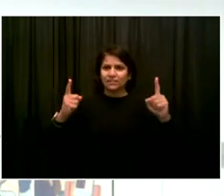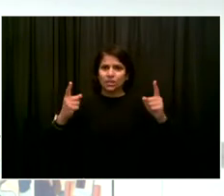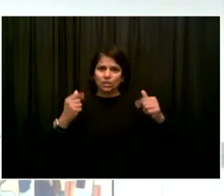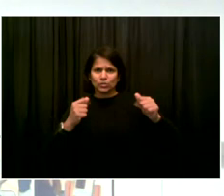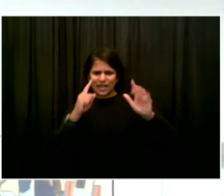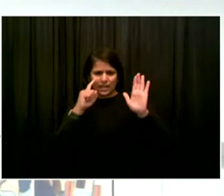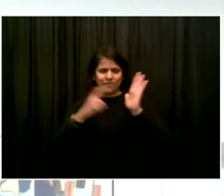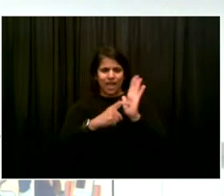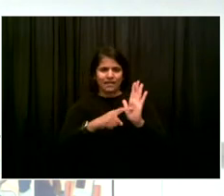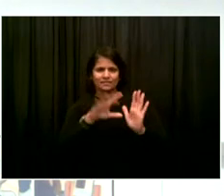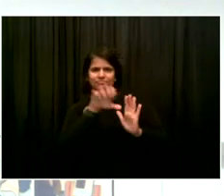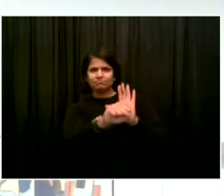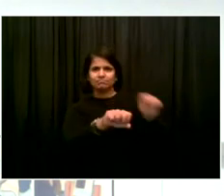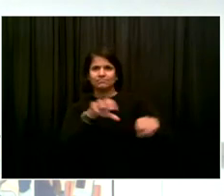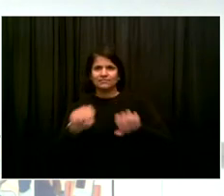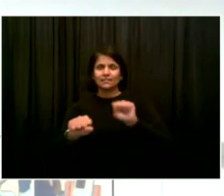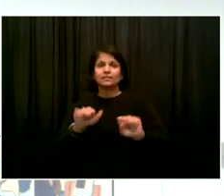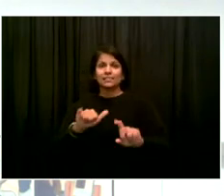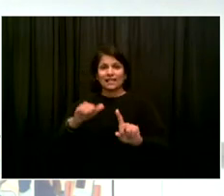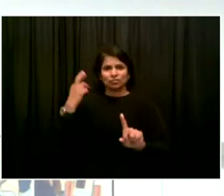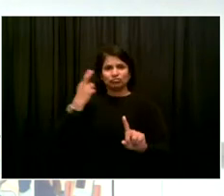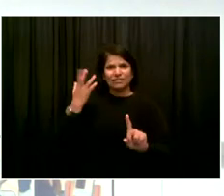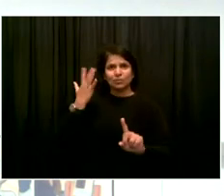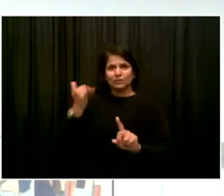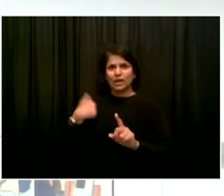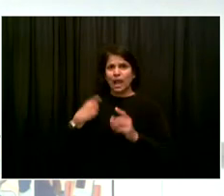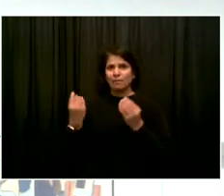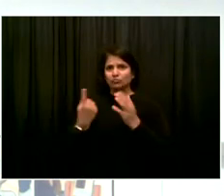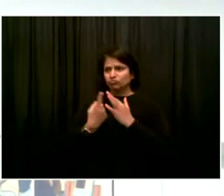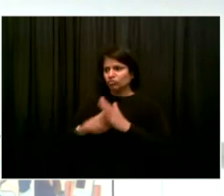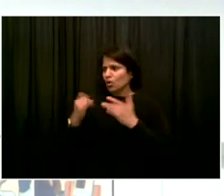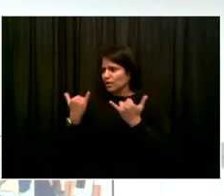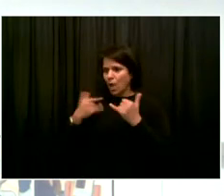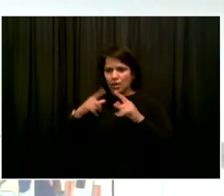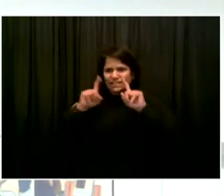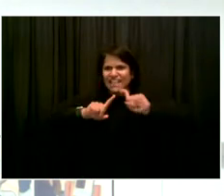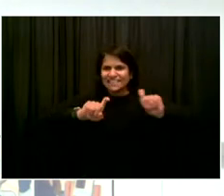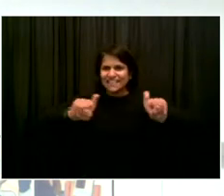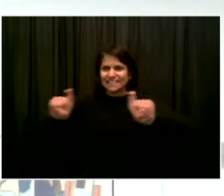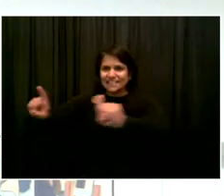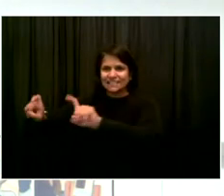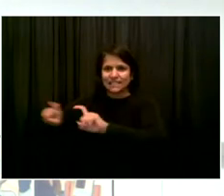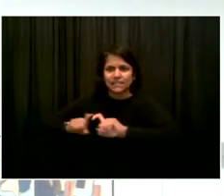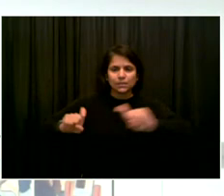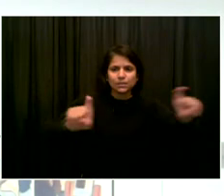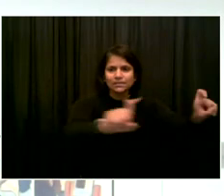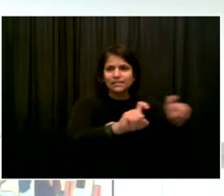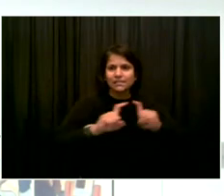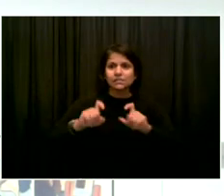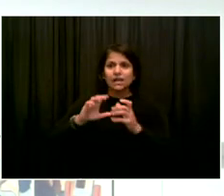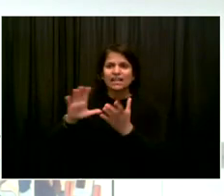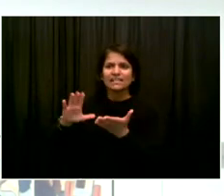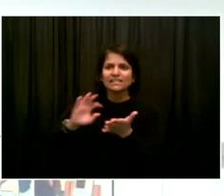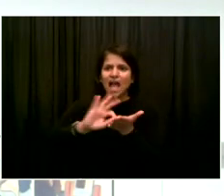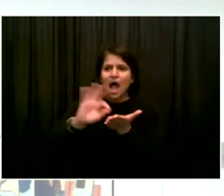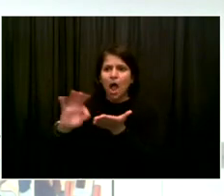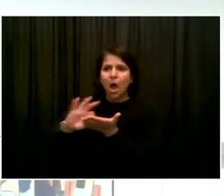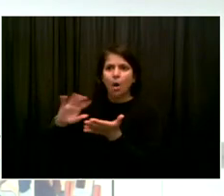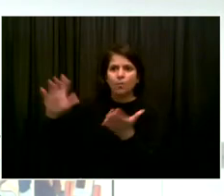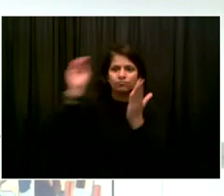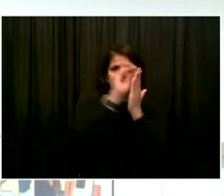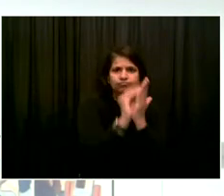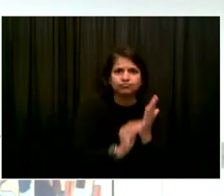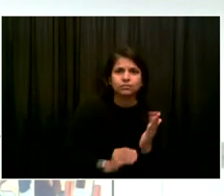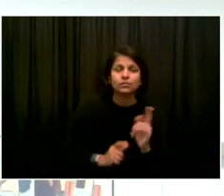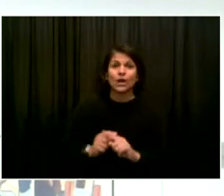testing and the rapid test kits allows us to do, and to actually get kids who are in the same classroom